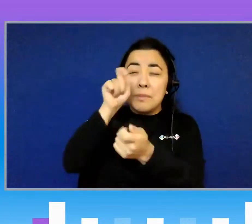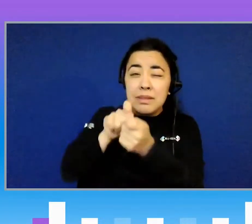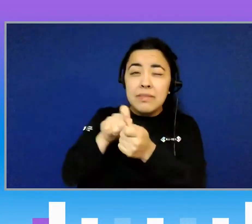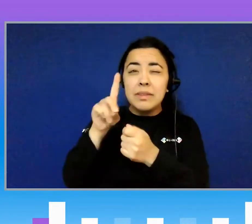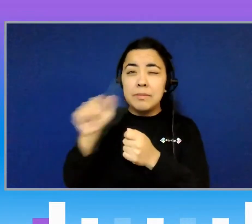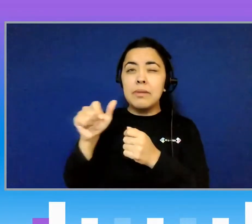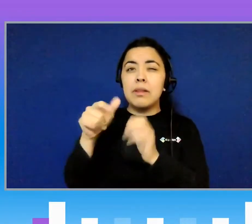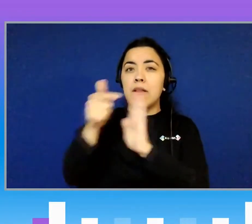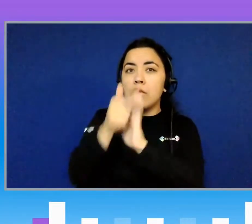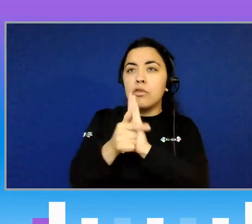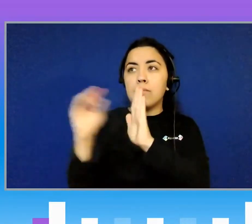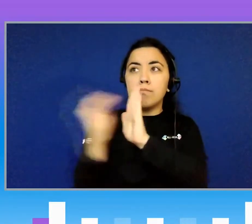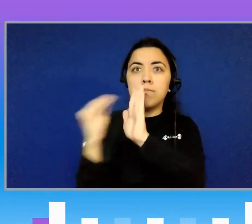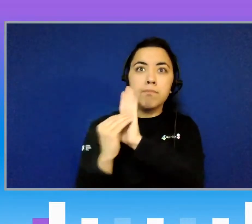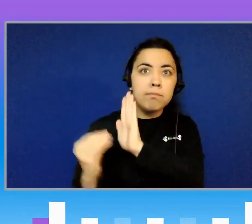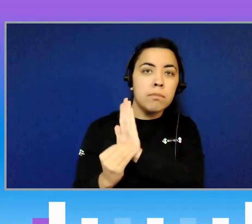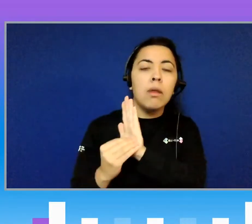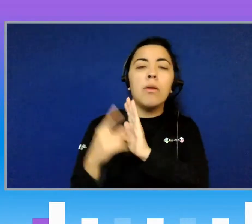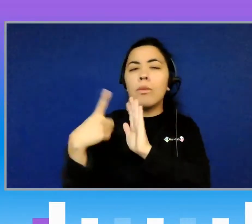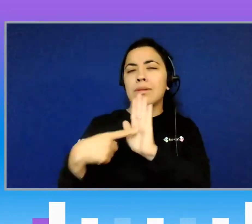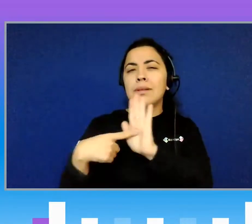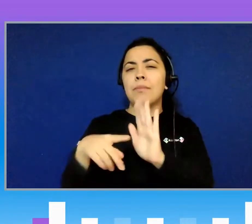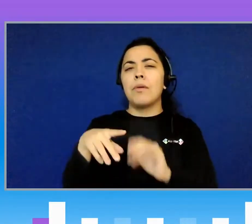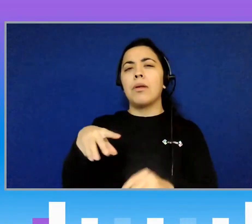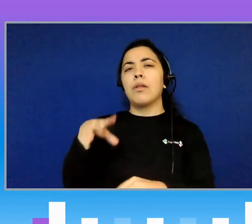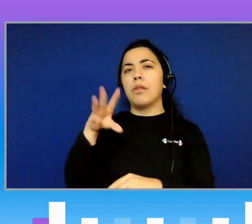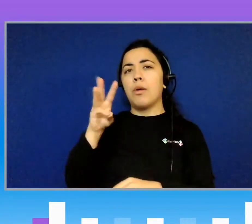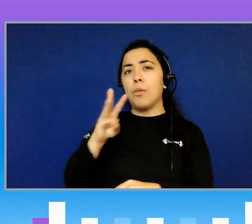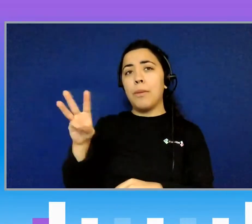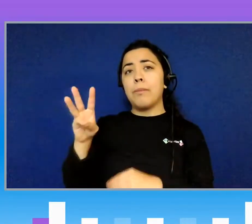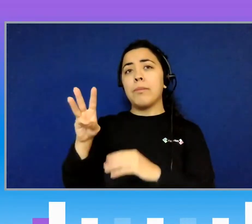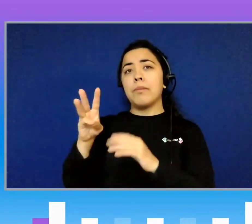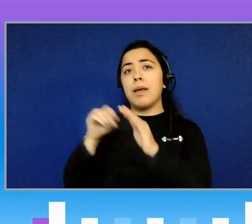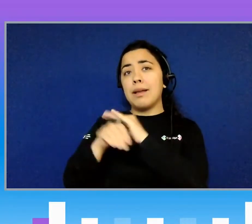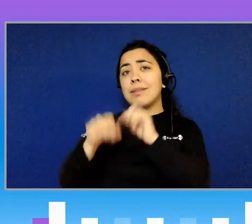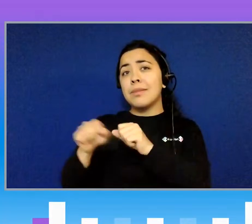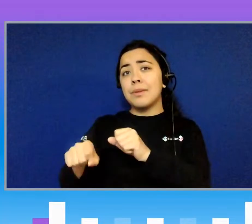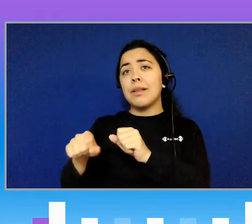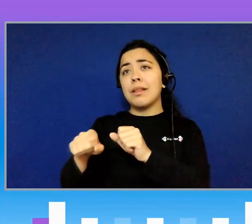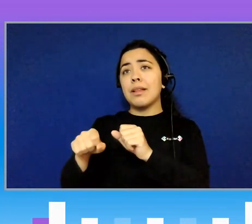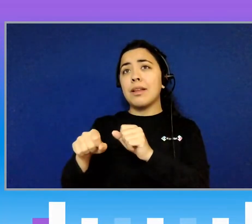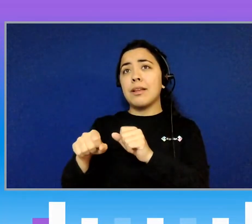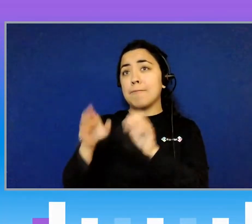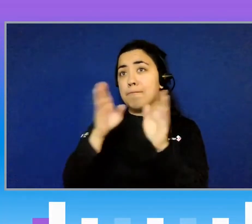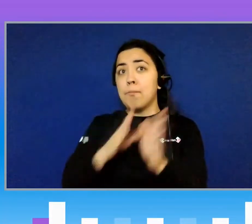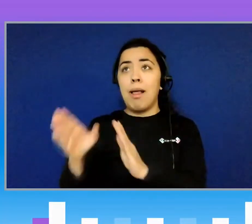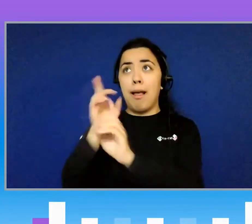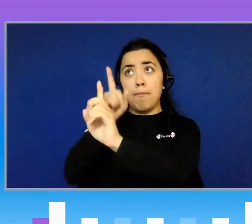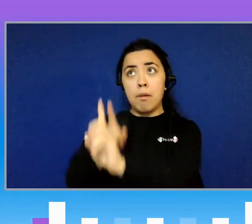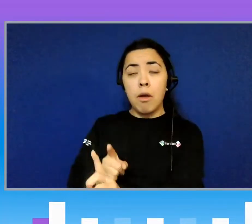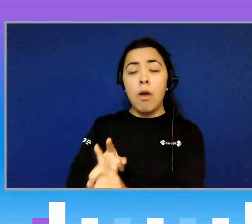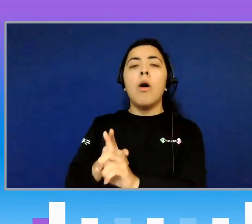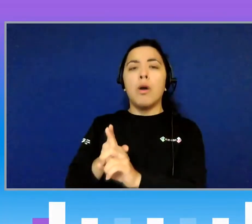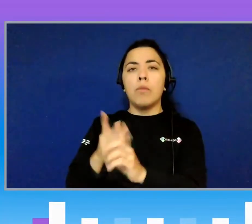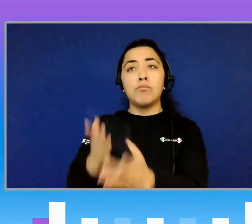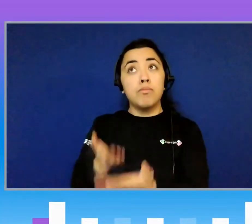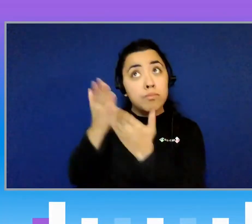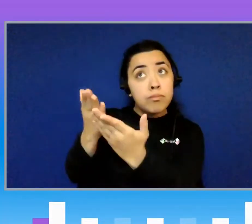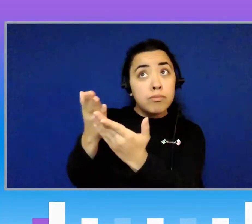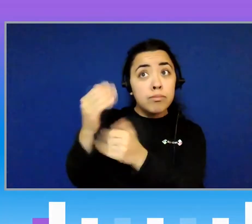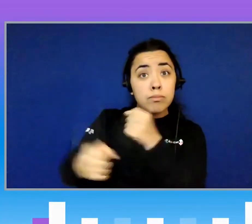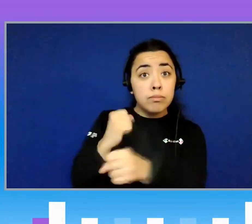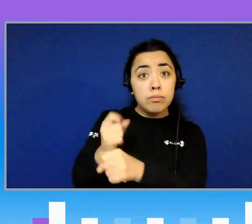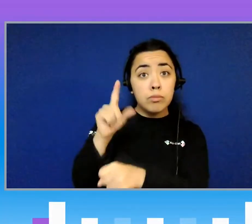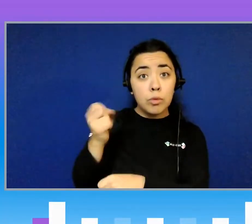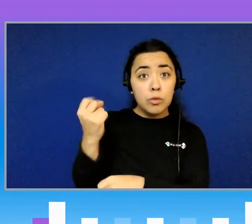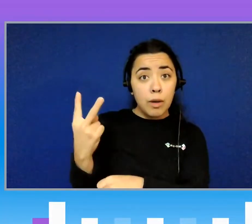first, for example, we got the Web Accessibility Directive. The proposal was launched in 2012, and